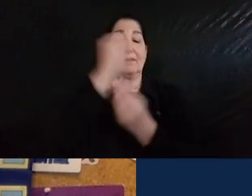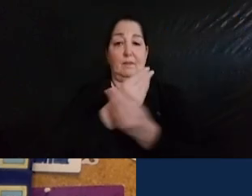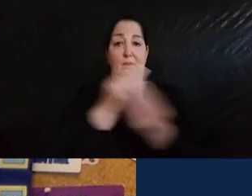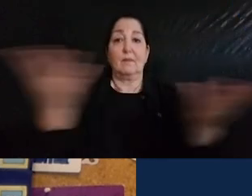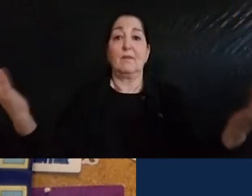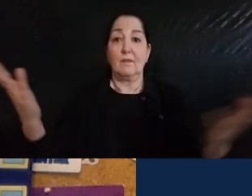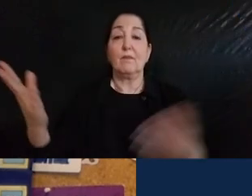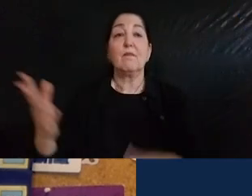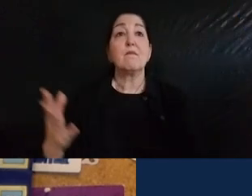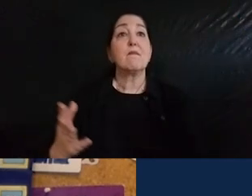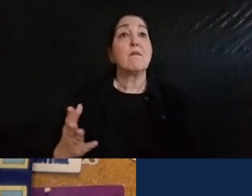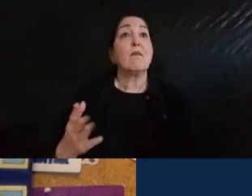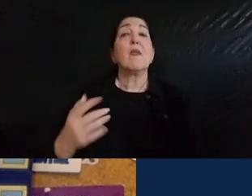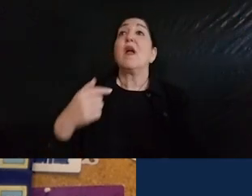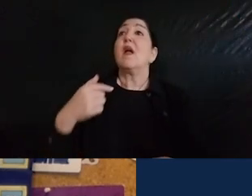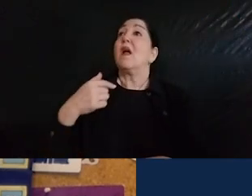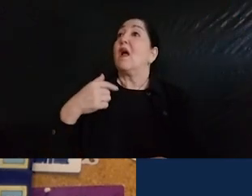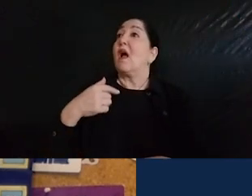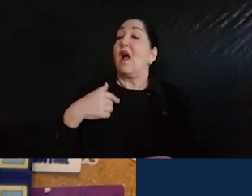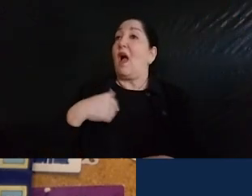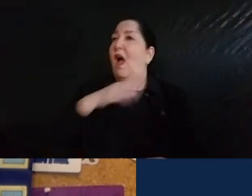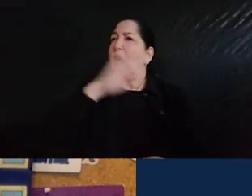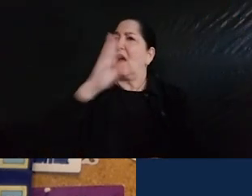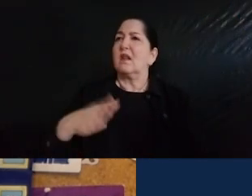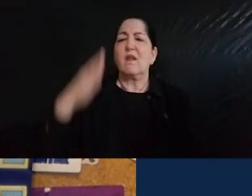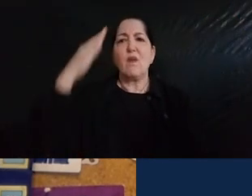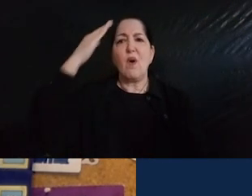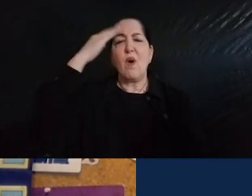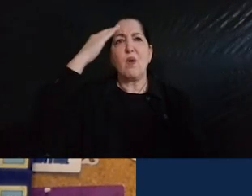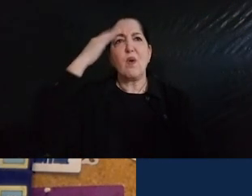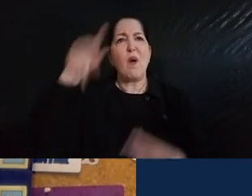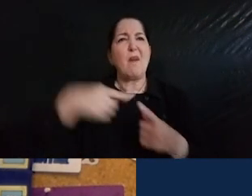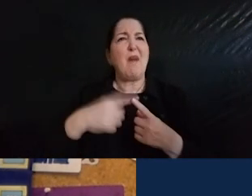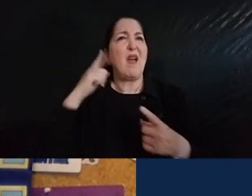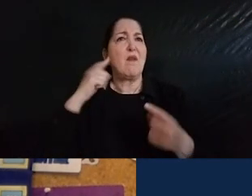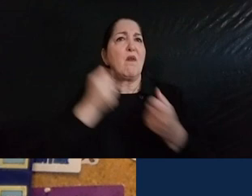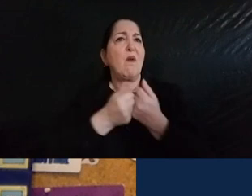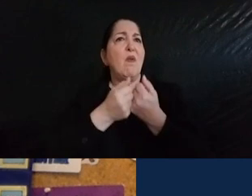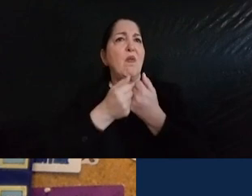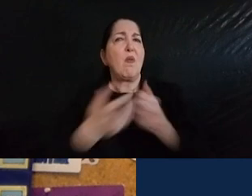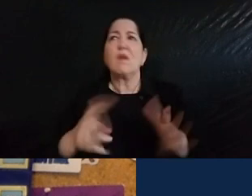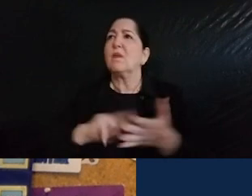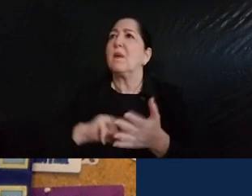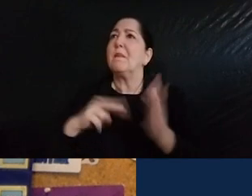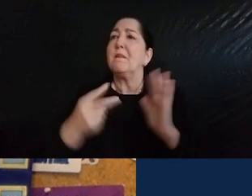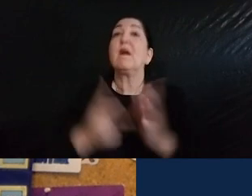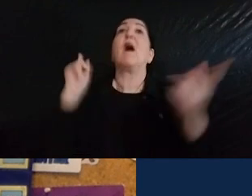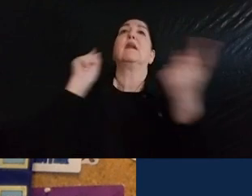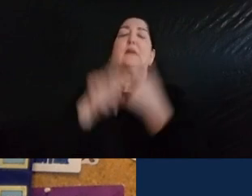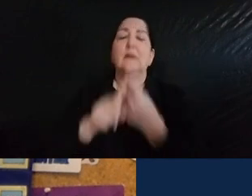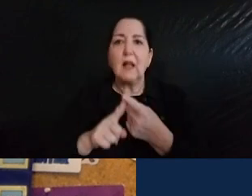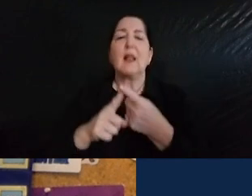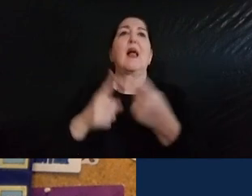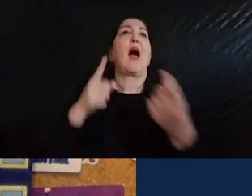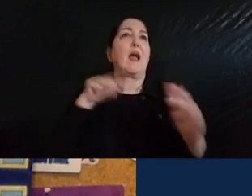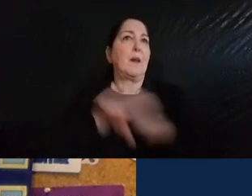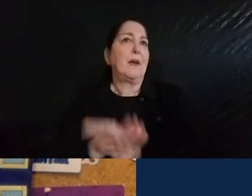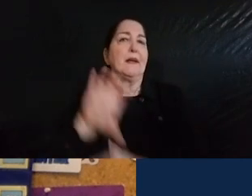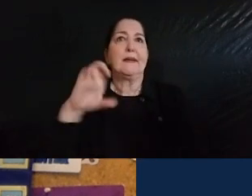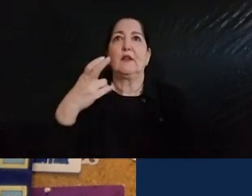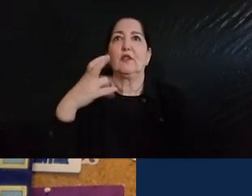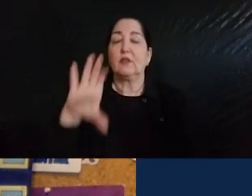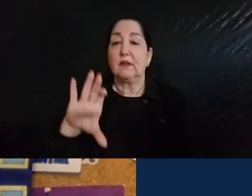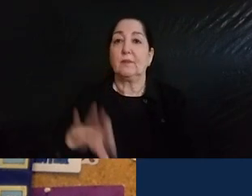Here's the thing. Until I connected with CHC, I never really thought too much about what it means to have a hearing loss.